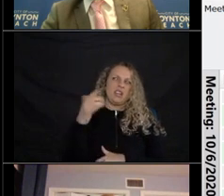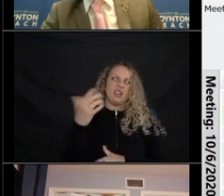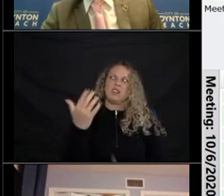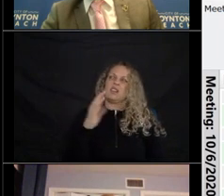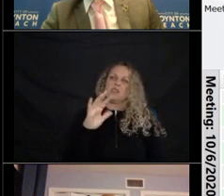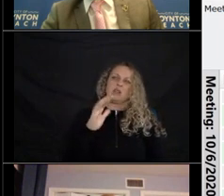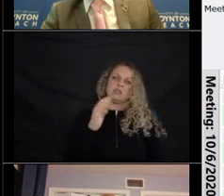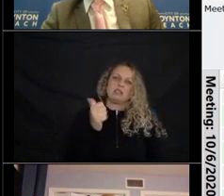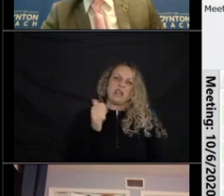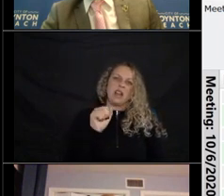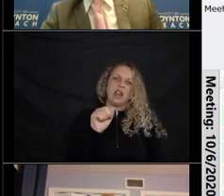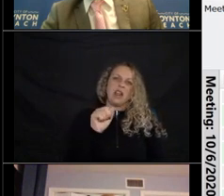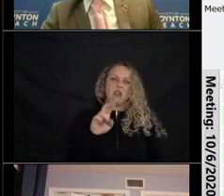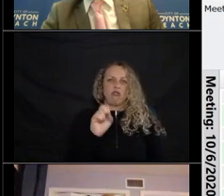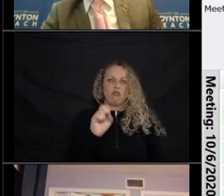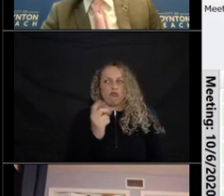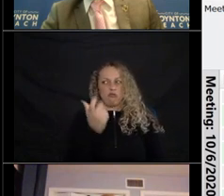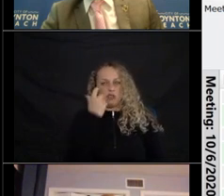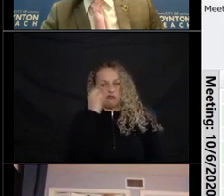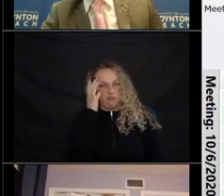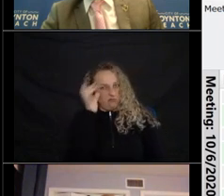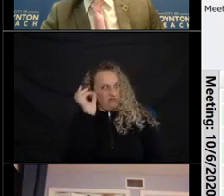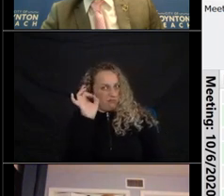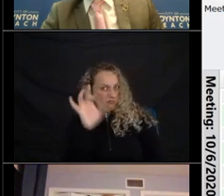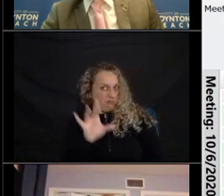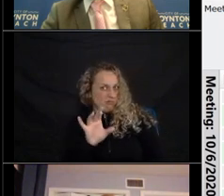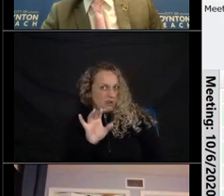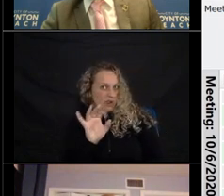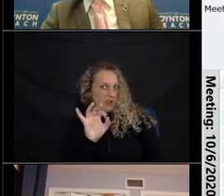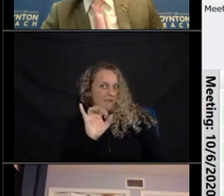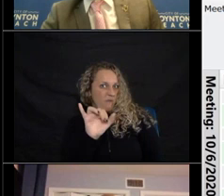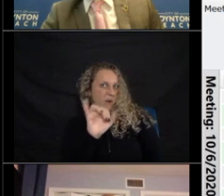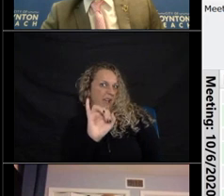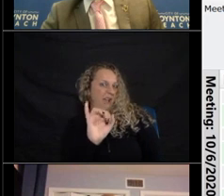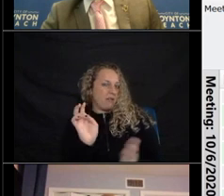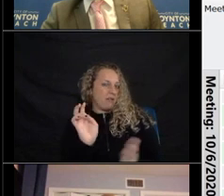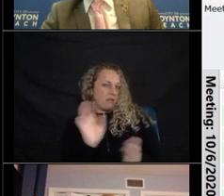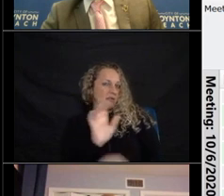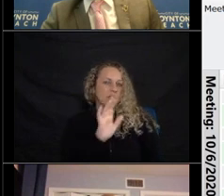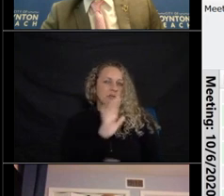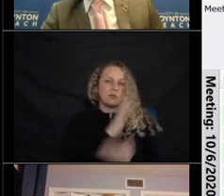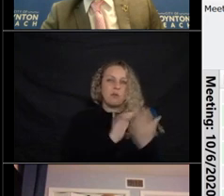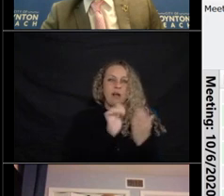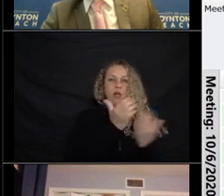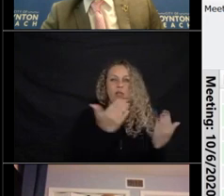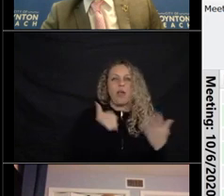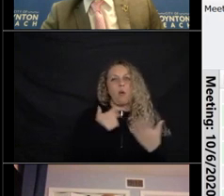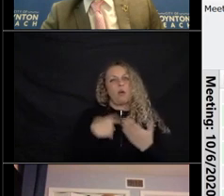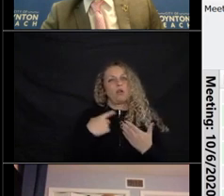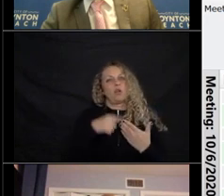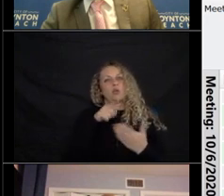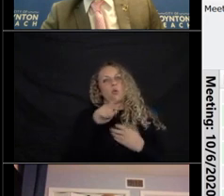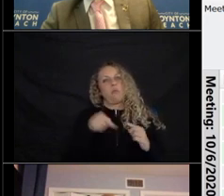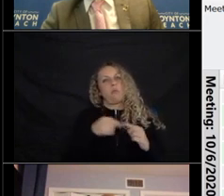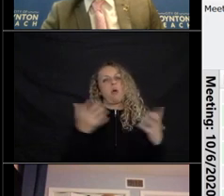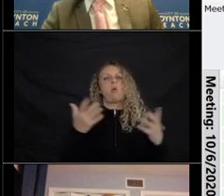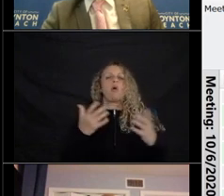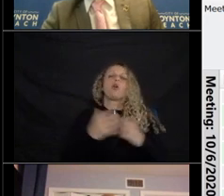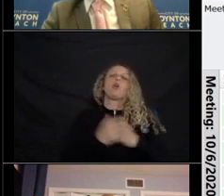10 acres there, just in case, just as an FYI. So some of the other things that I wanted to talk to you about